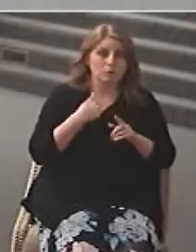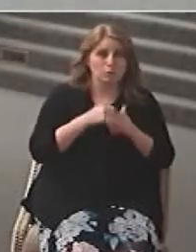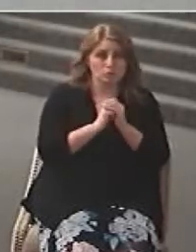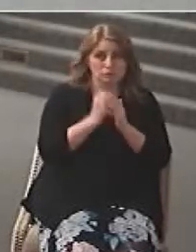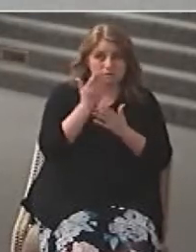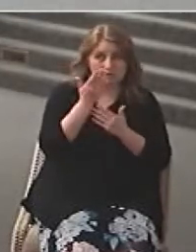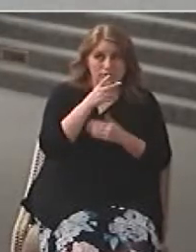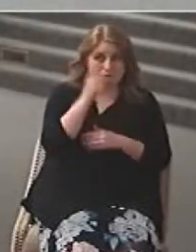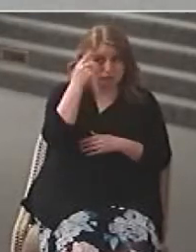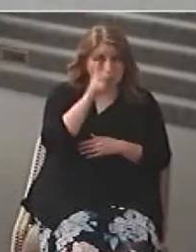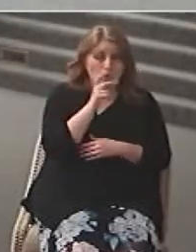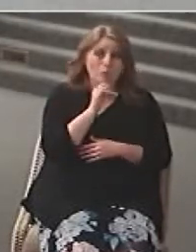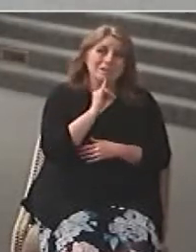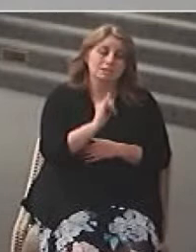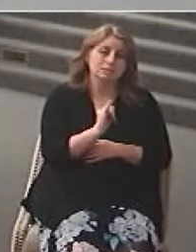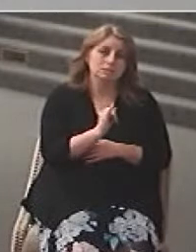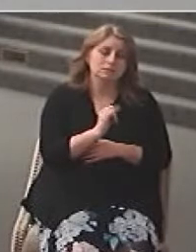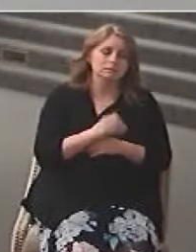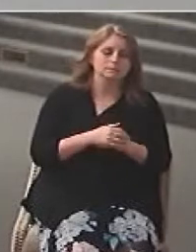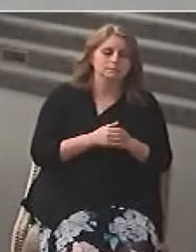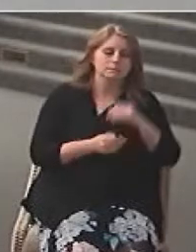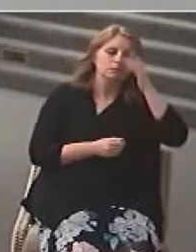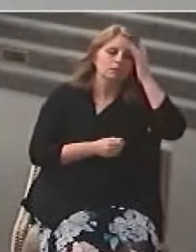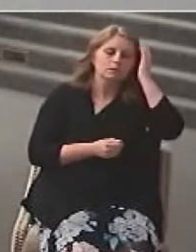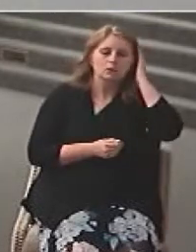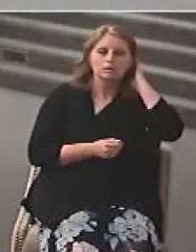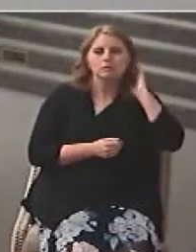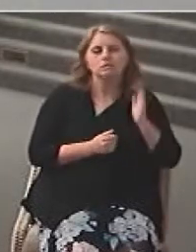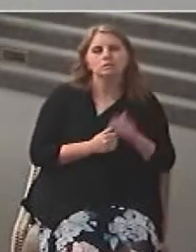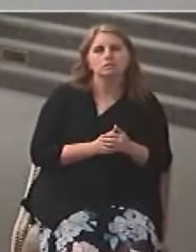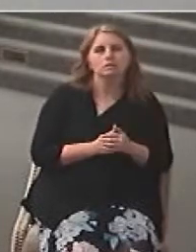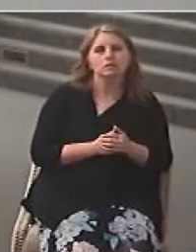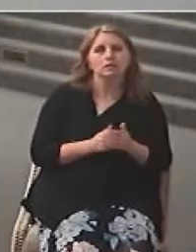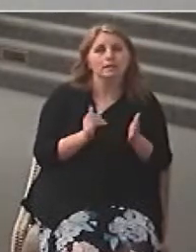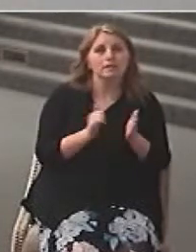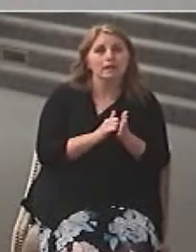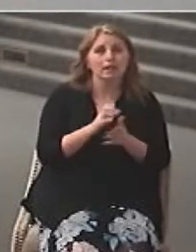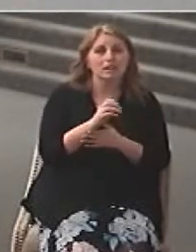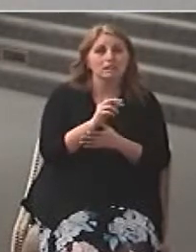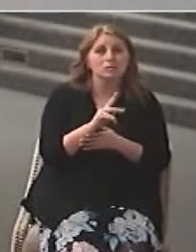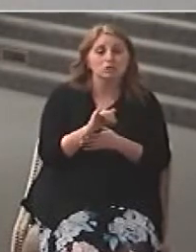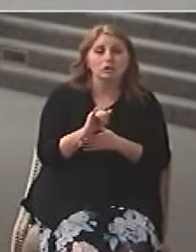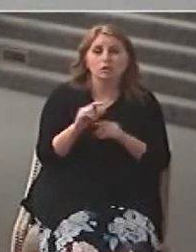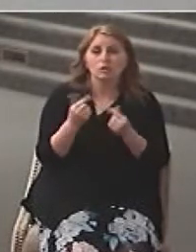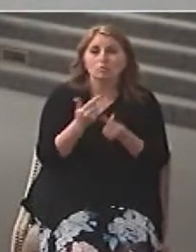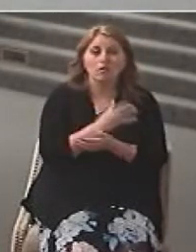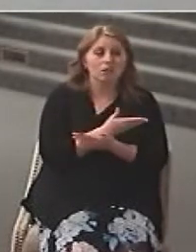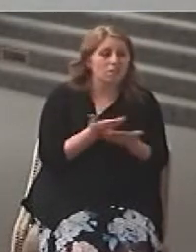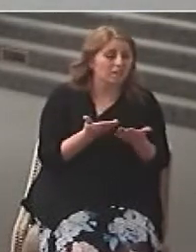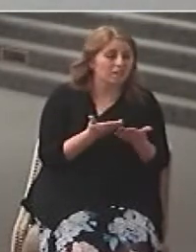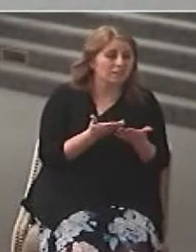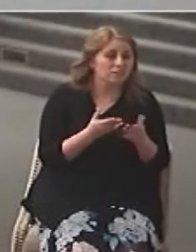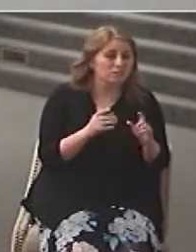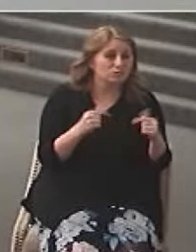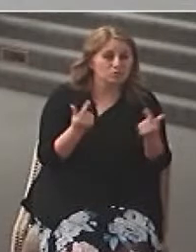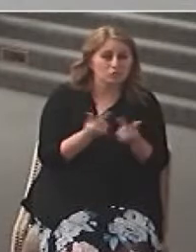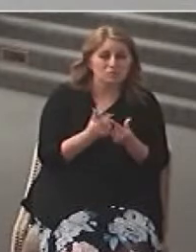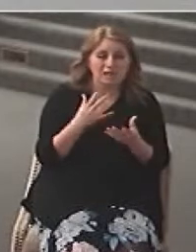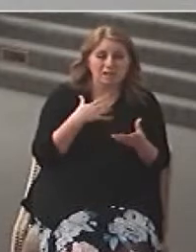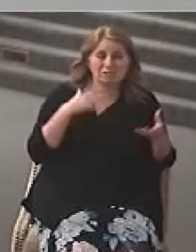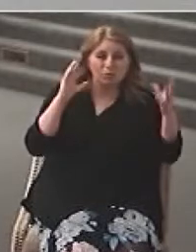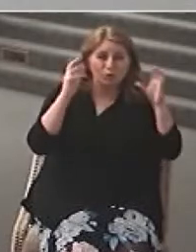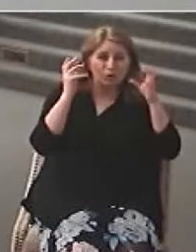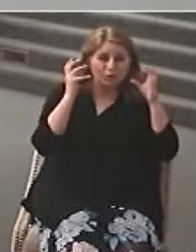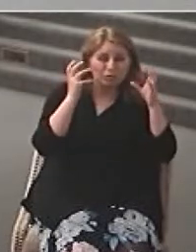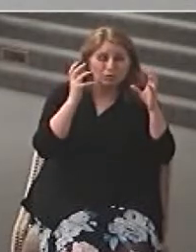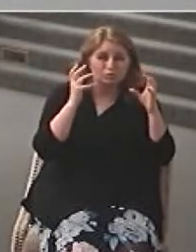is. I'll tell you that that contemporary group and all that other stuff has that confused. They have